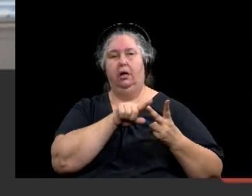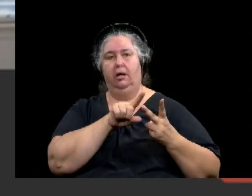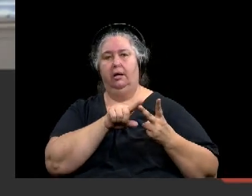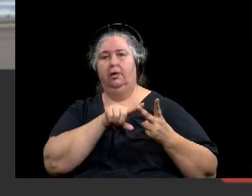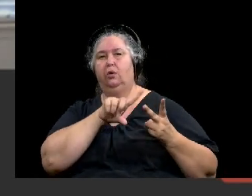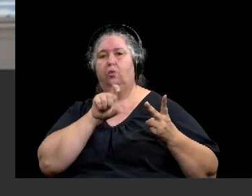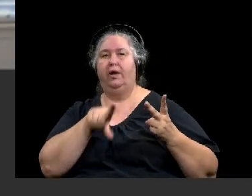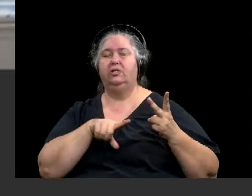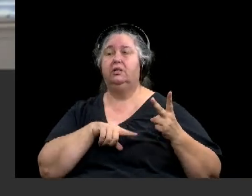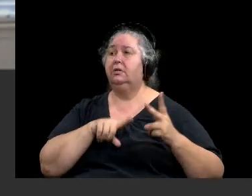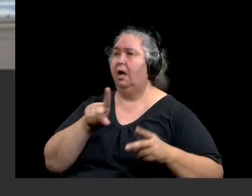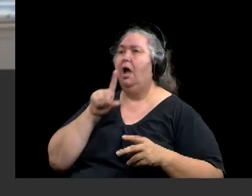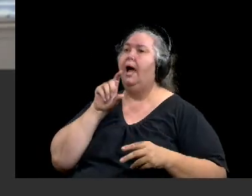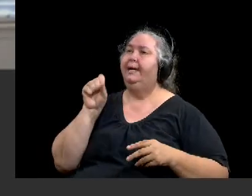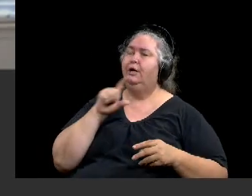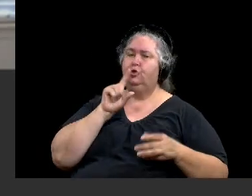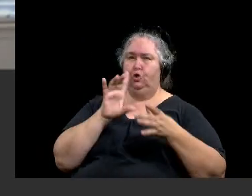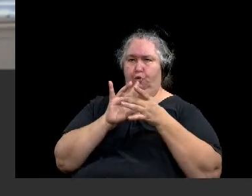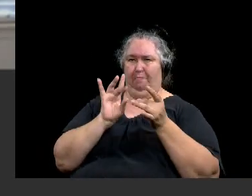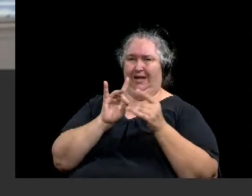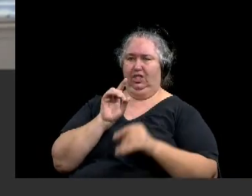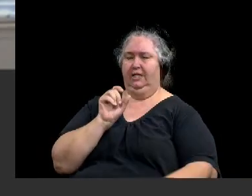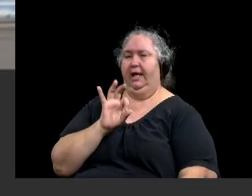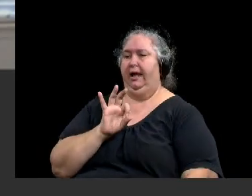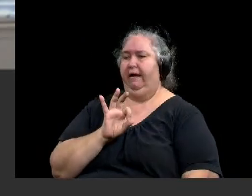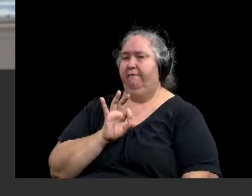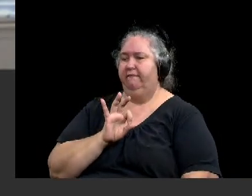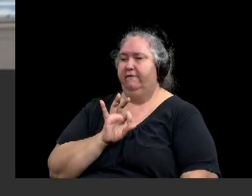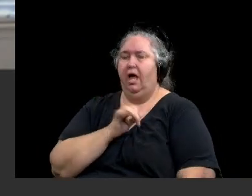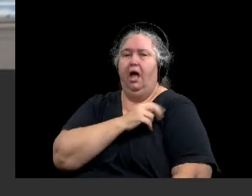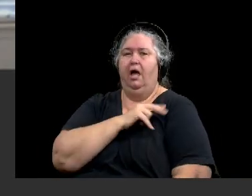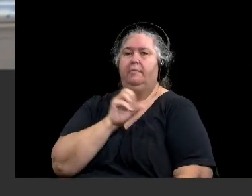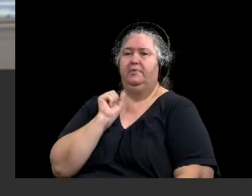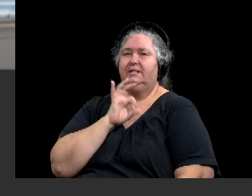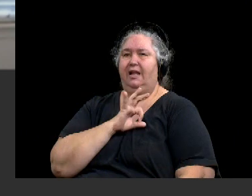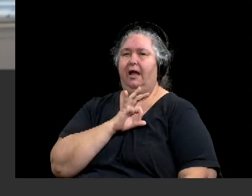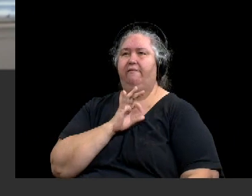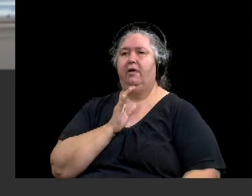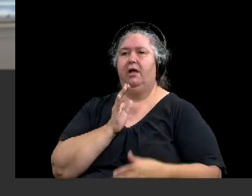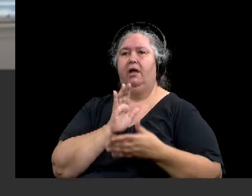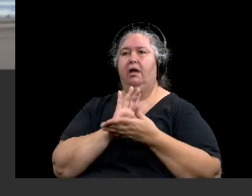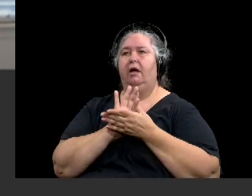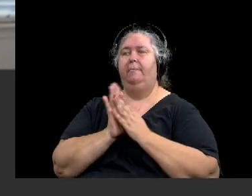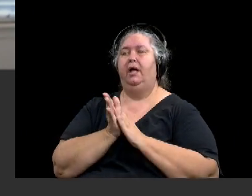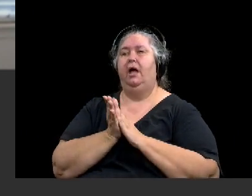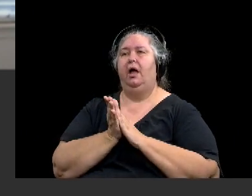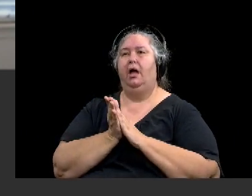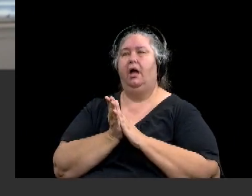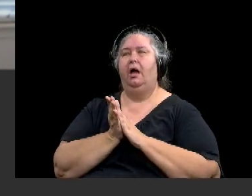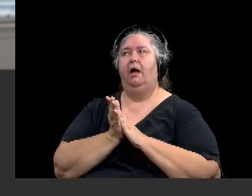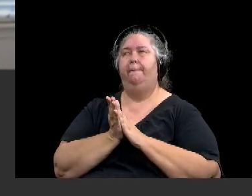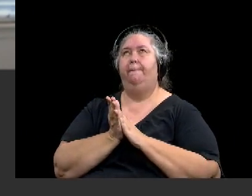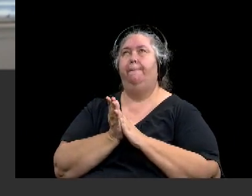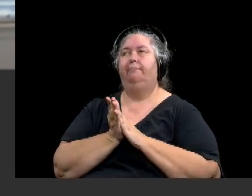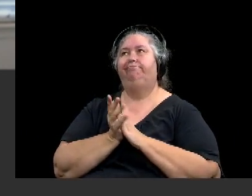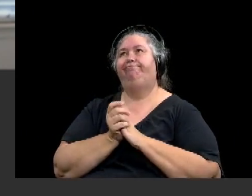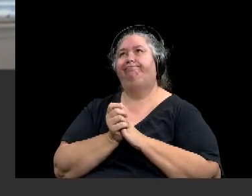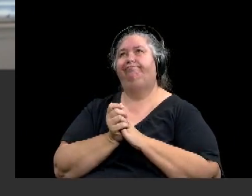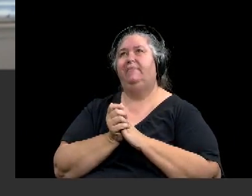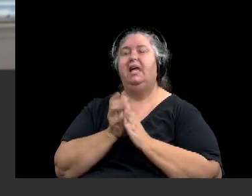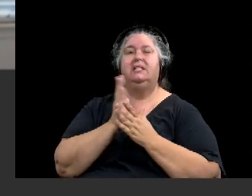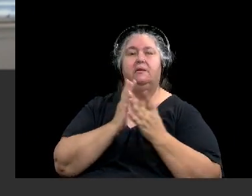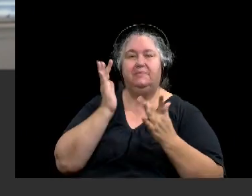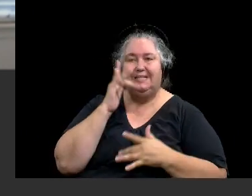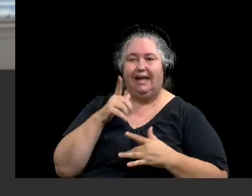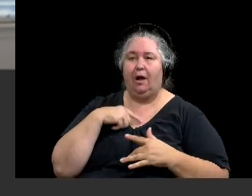Yes. You mentioned if hospital staff become depleted, we could hire from other